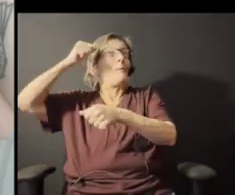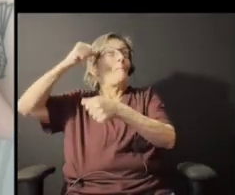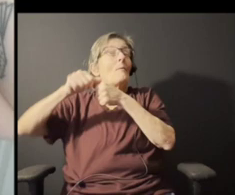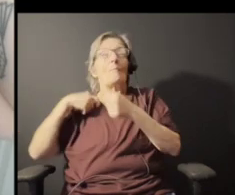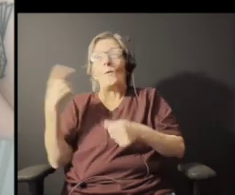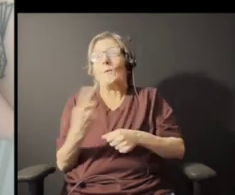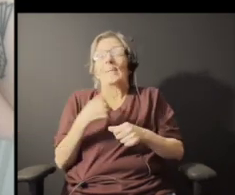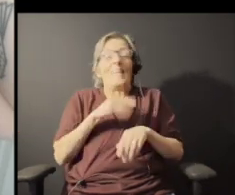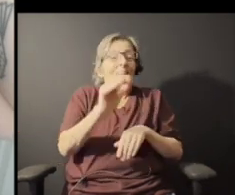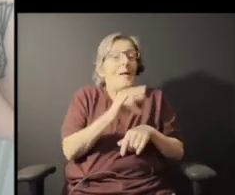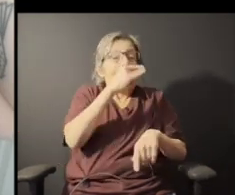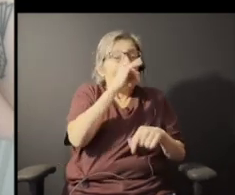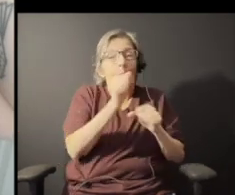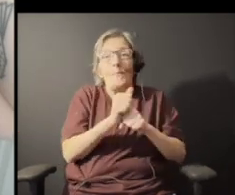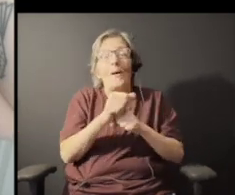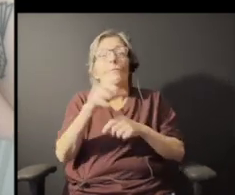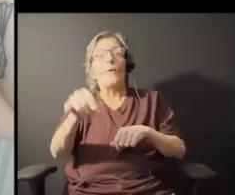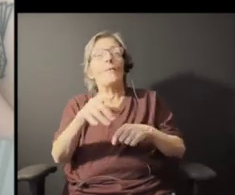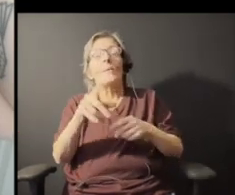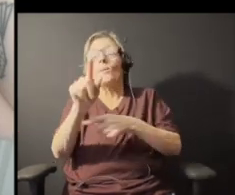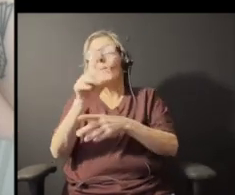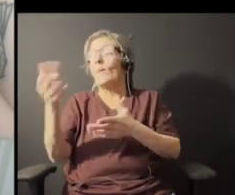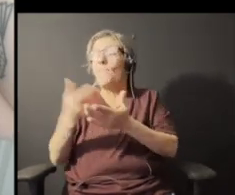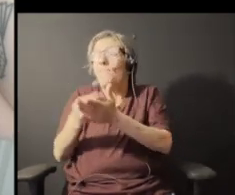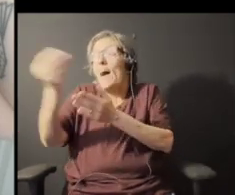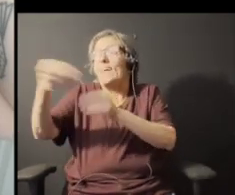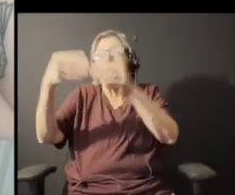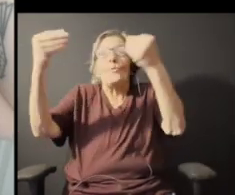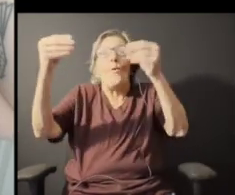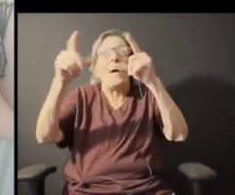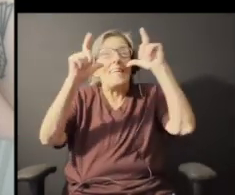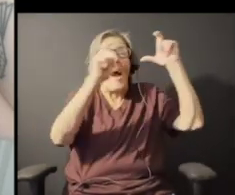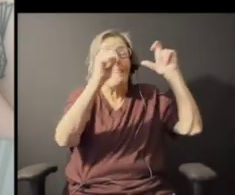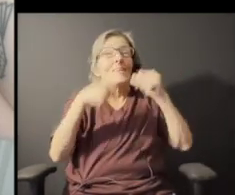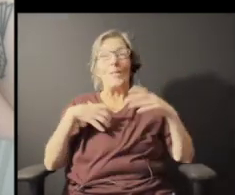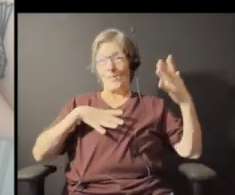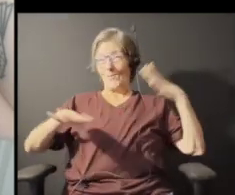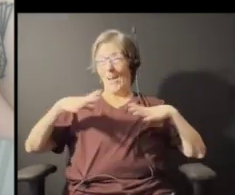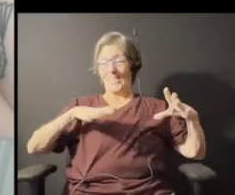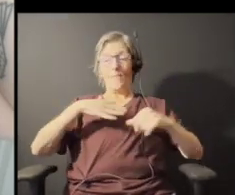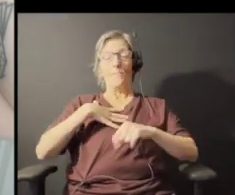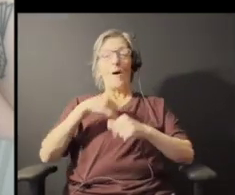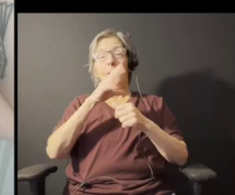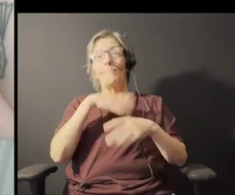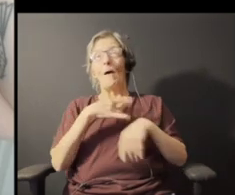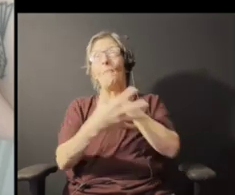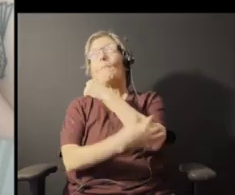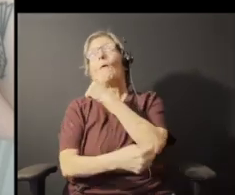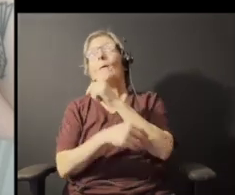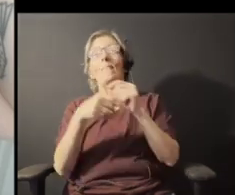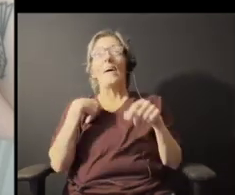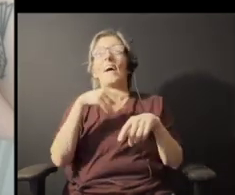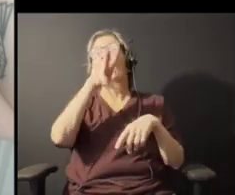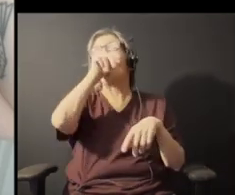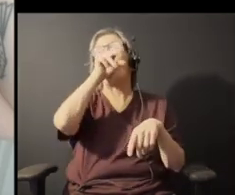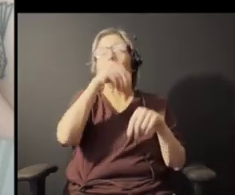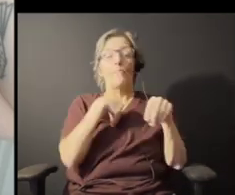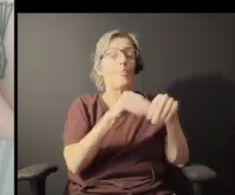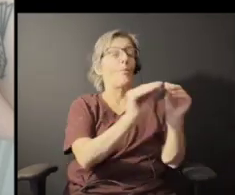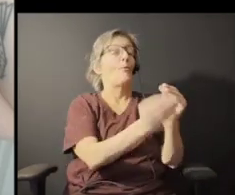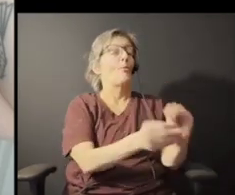remember. I remember being like a little kid with a disposable Kodak camera and dressing up my poor, I had pet